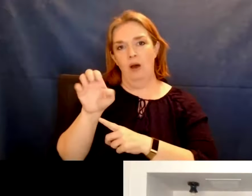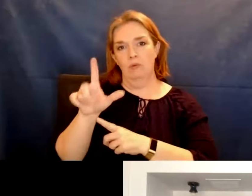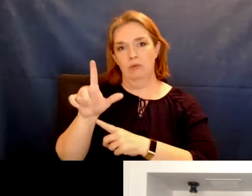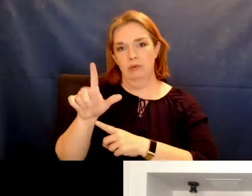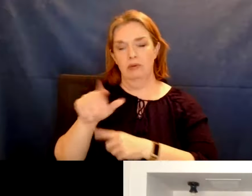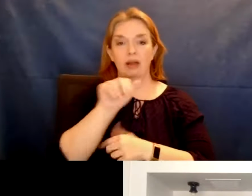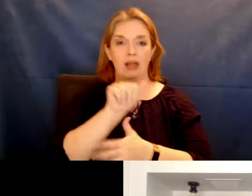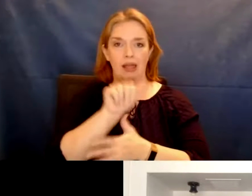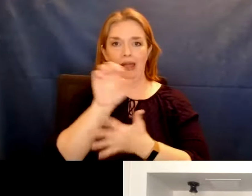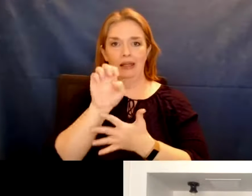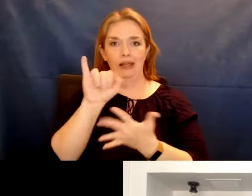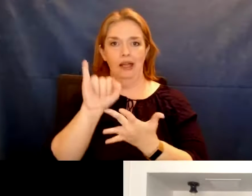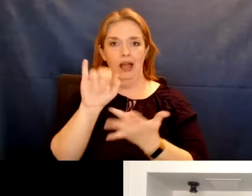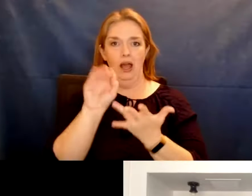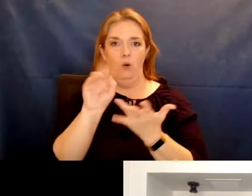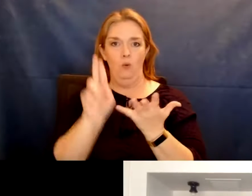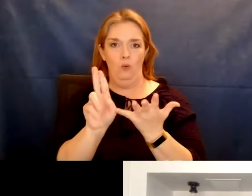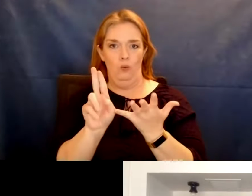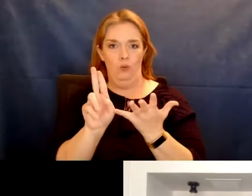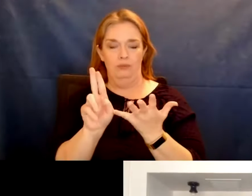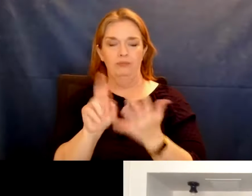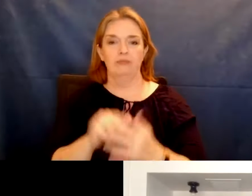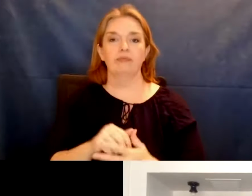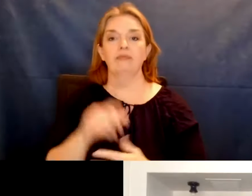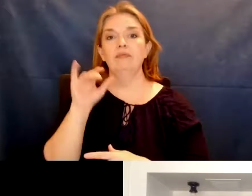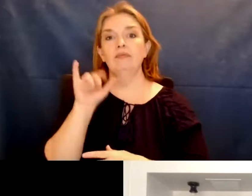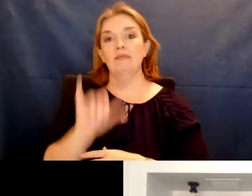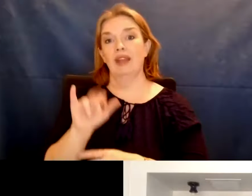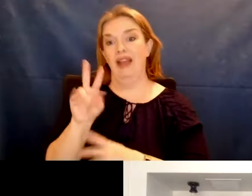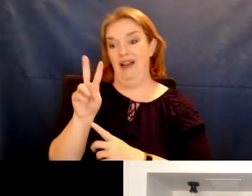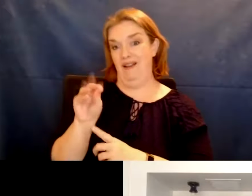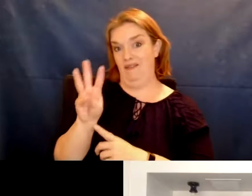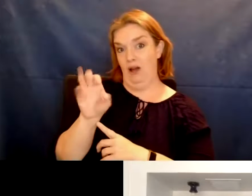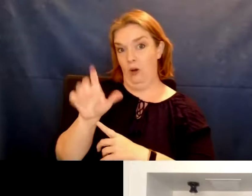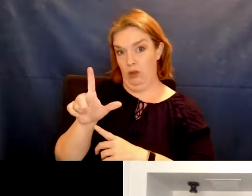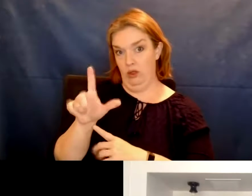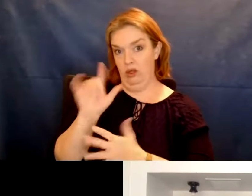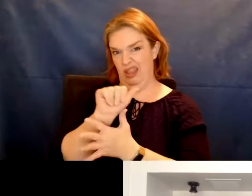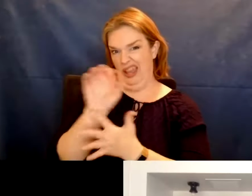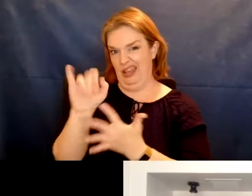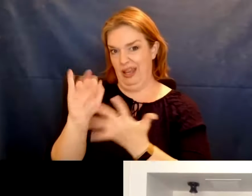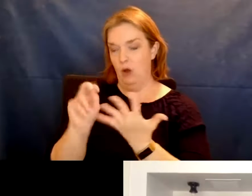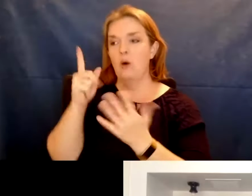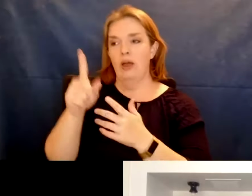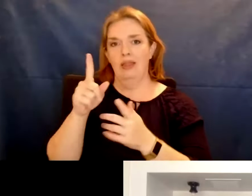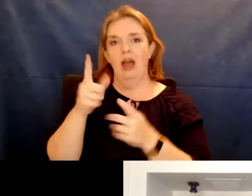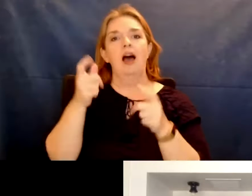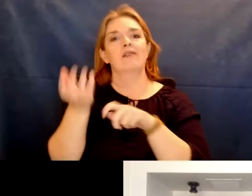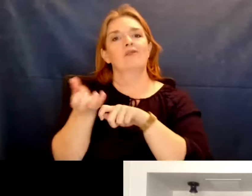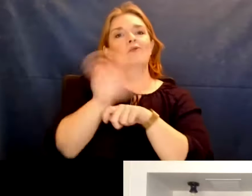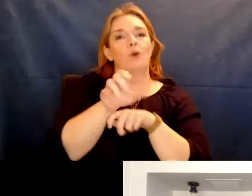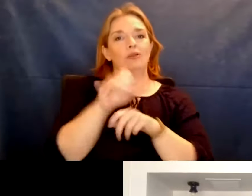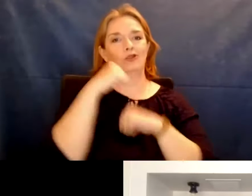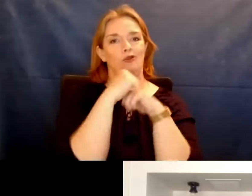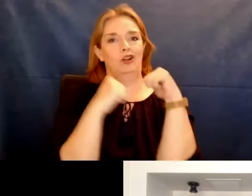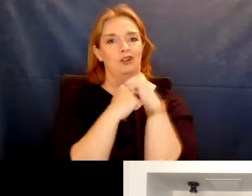And the vowels dictate the structure of each of the other sentences. So I'm gonna read maybe the